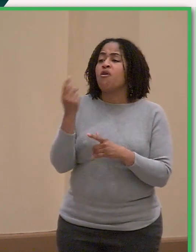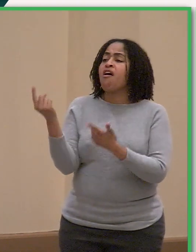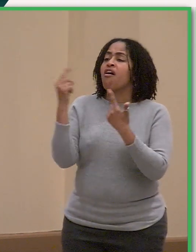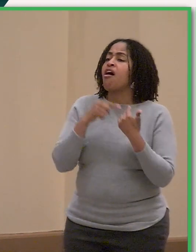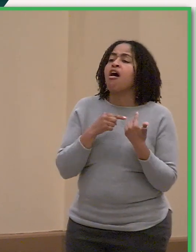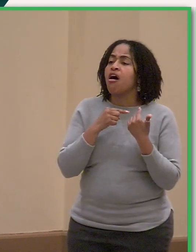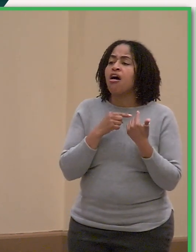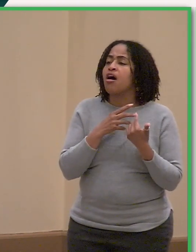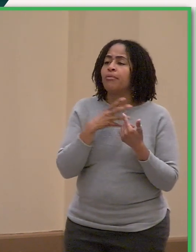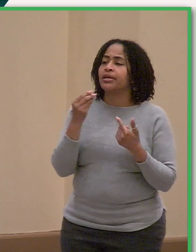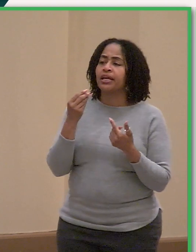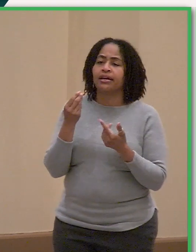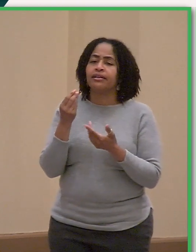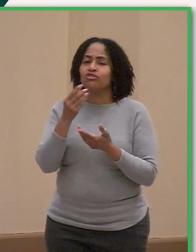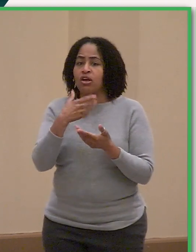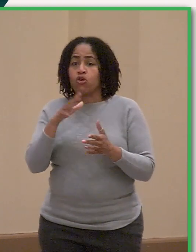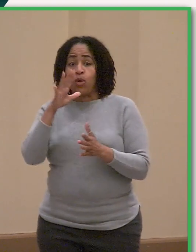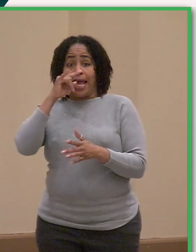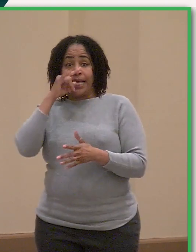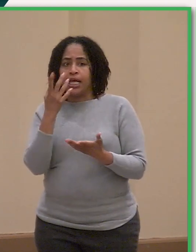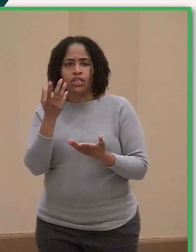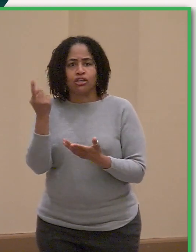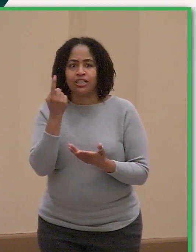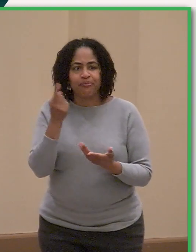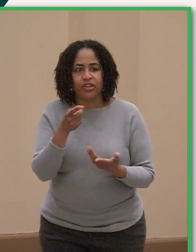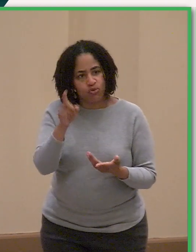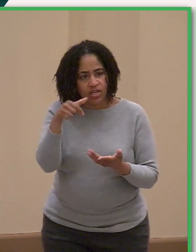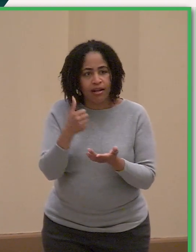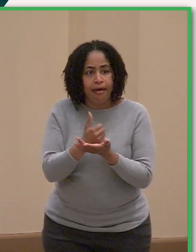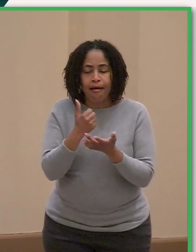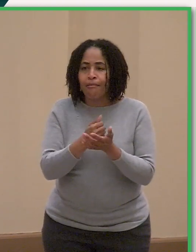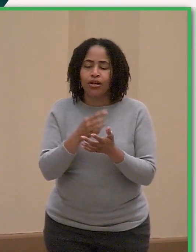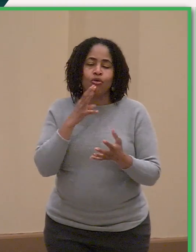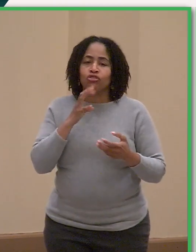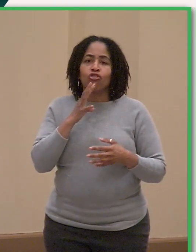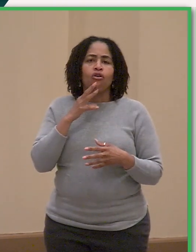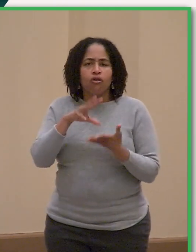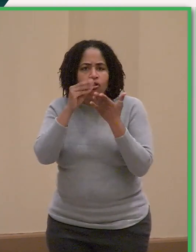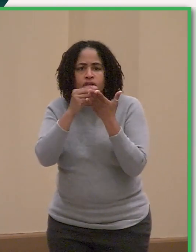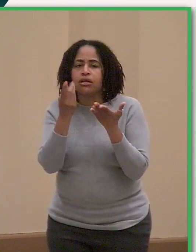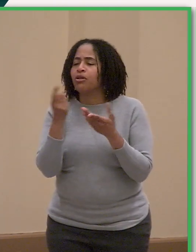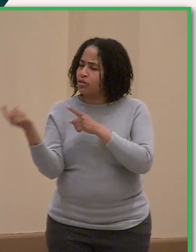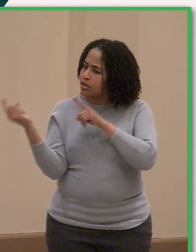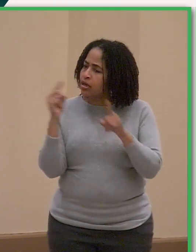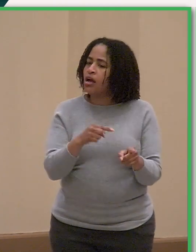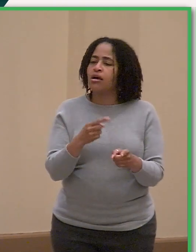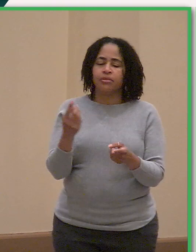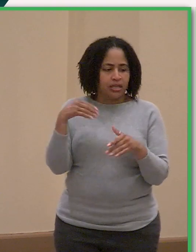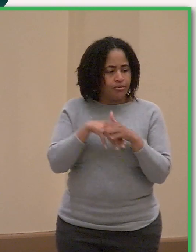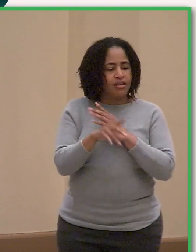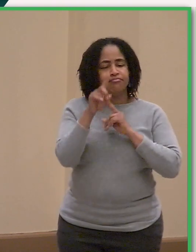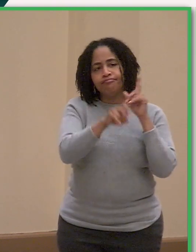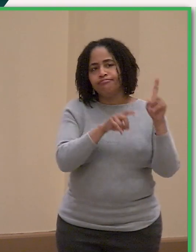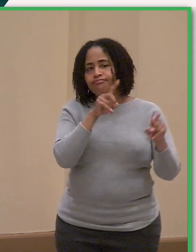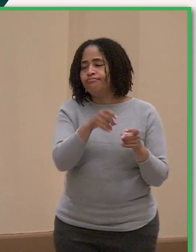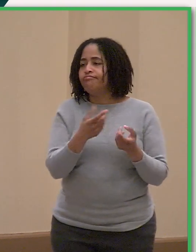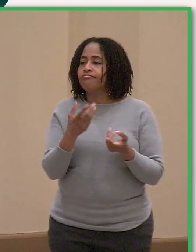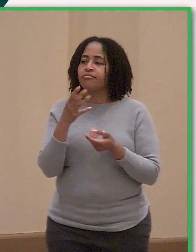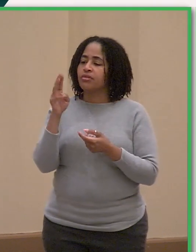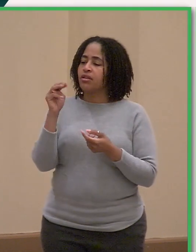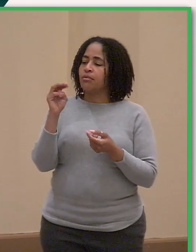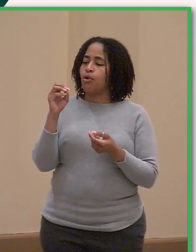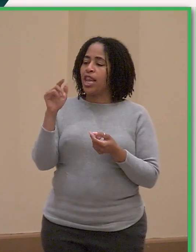get a refresher, if you got your grandkids or anything, you can come to the parenting class, and items you may need, you can ask us. Melina,